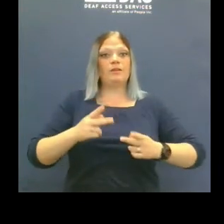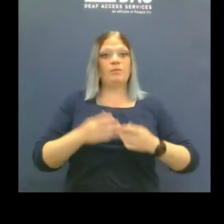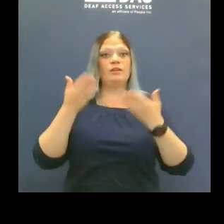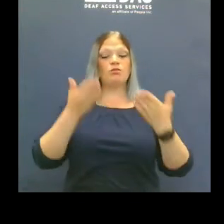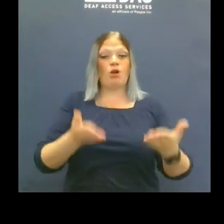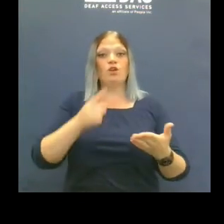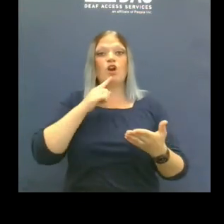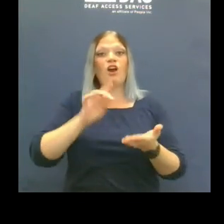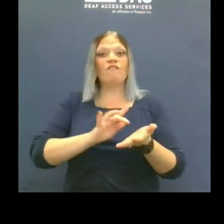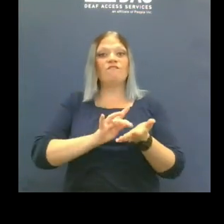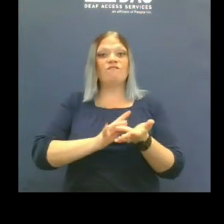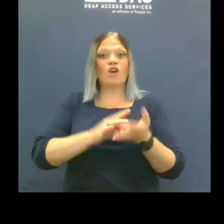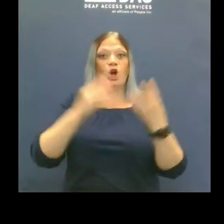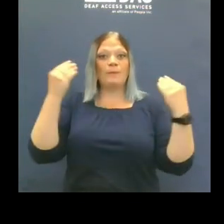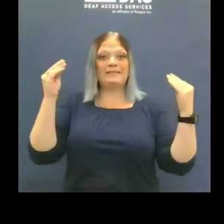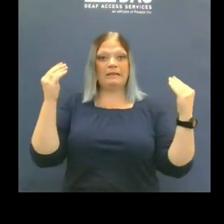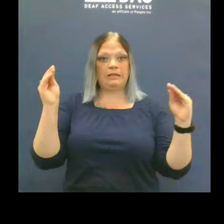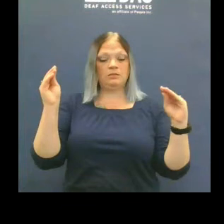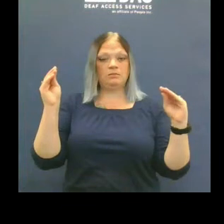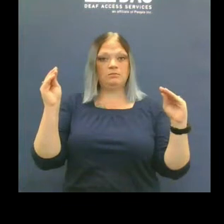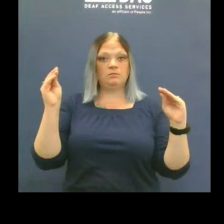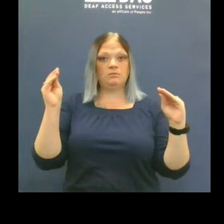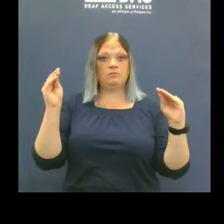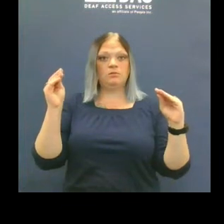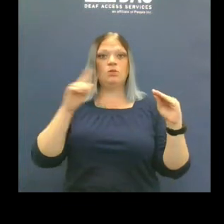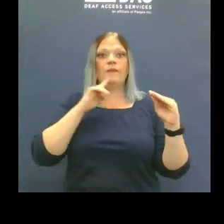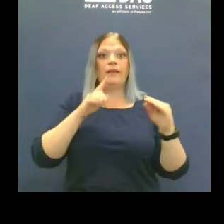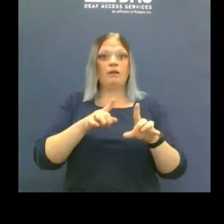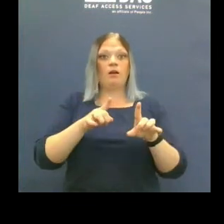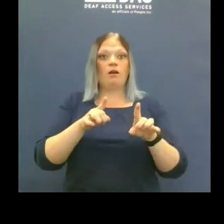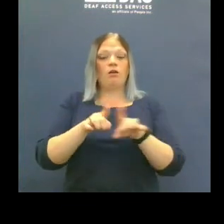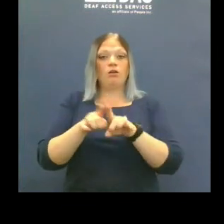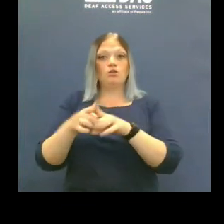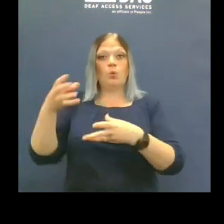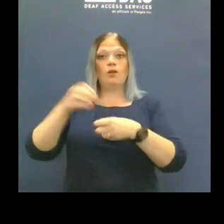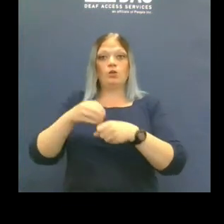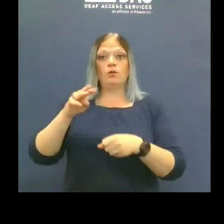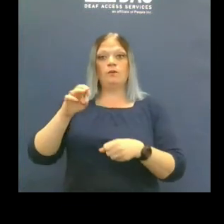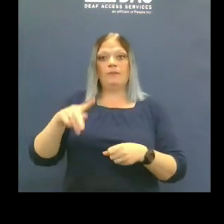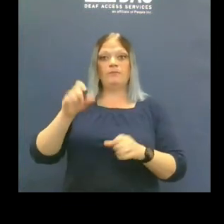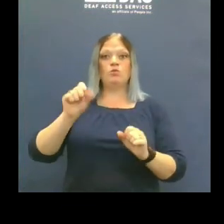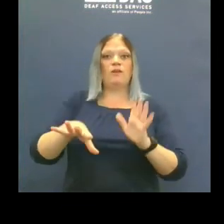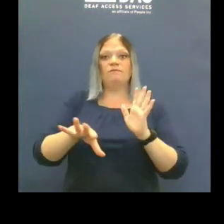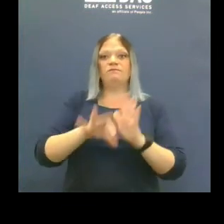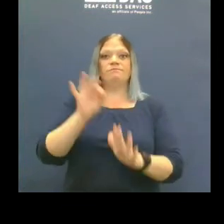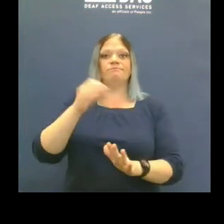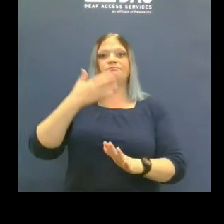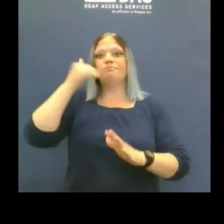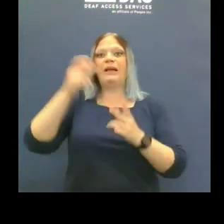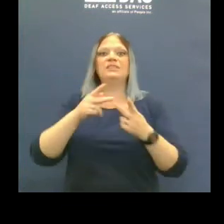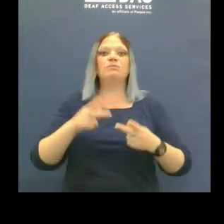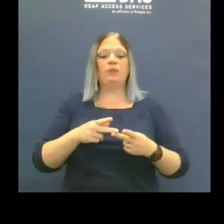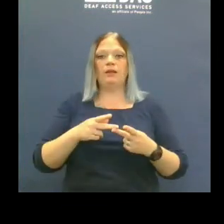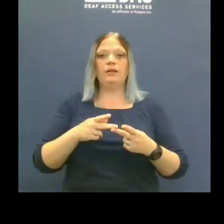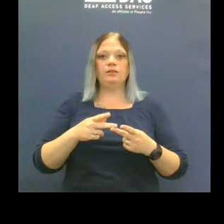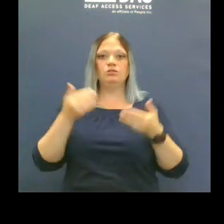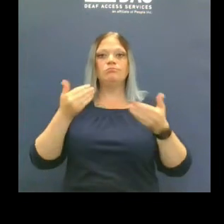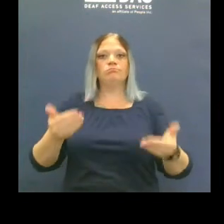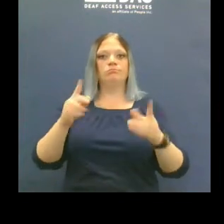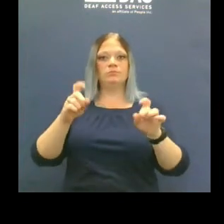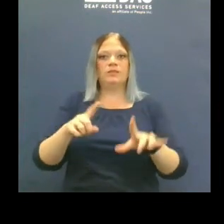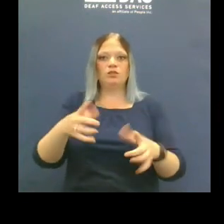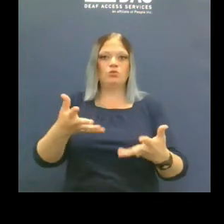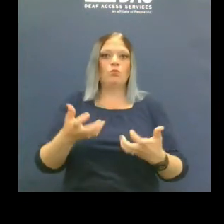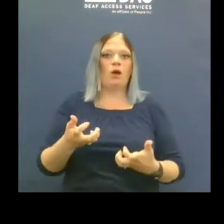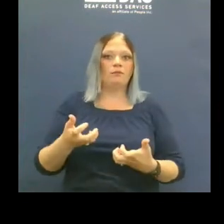are pharmacies. So those are also going to be included on the map, so you can find the best place for you to get the test that you